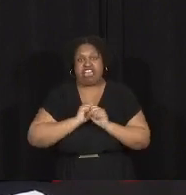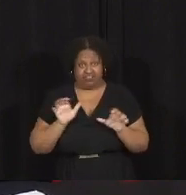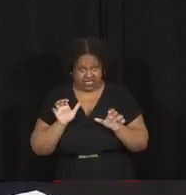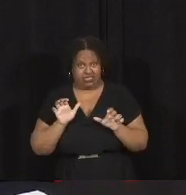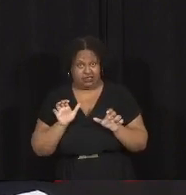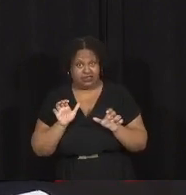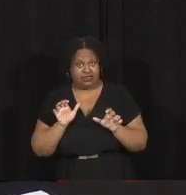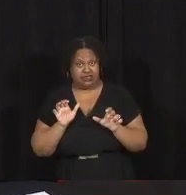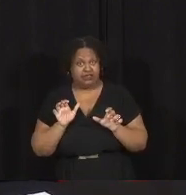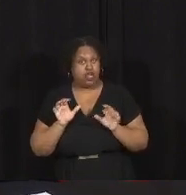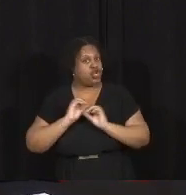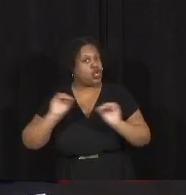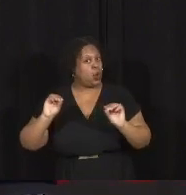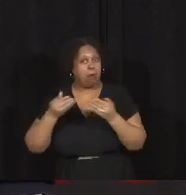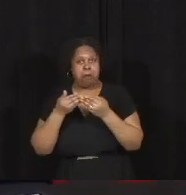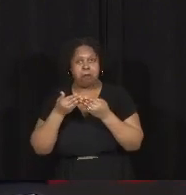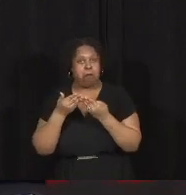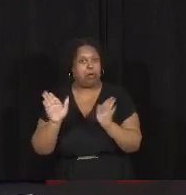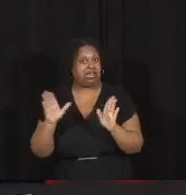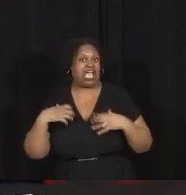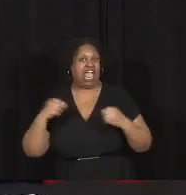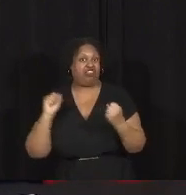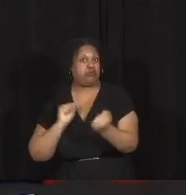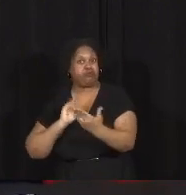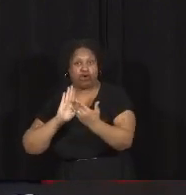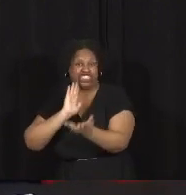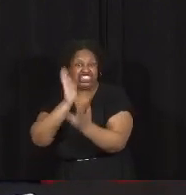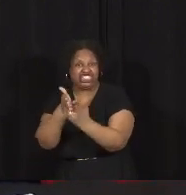Ontario may have suffered